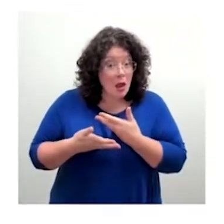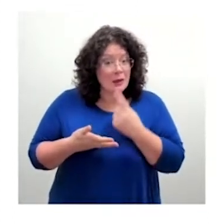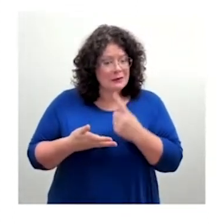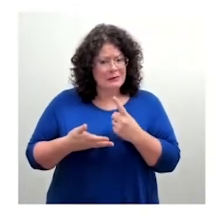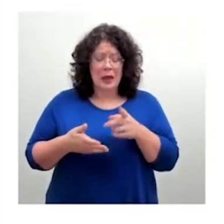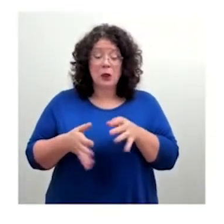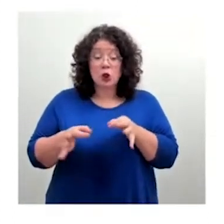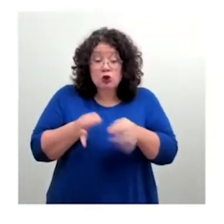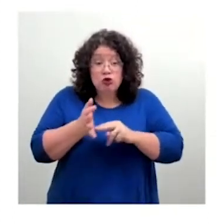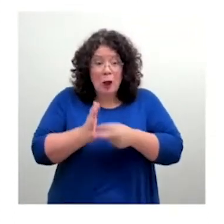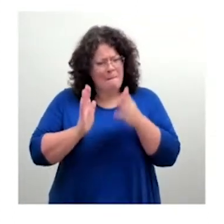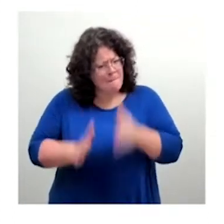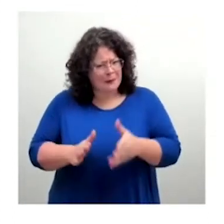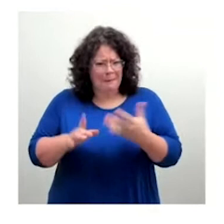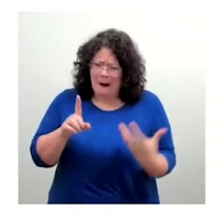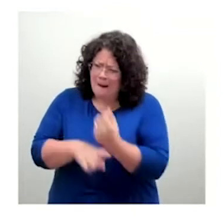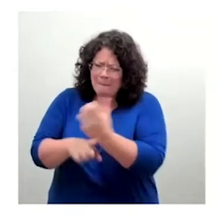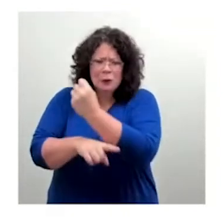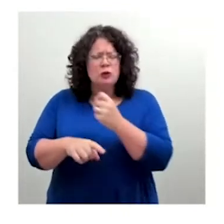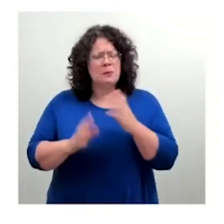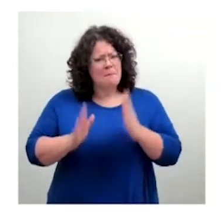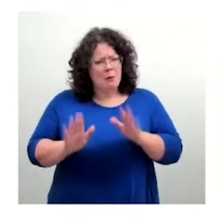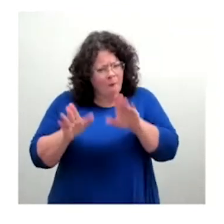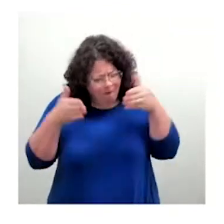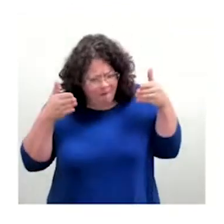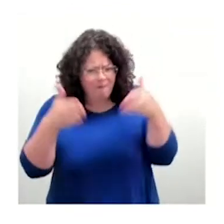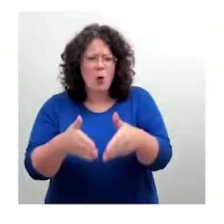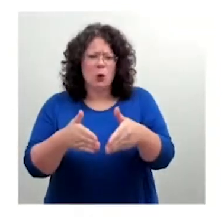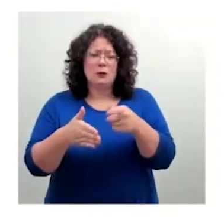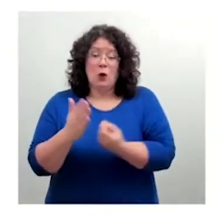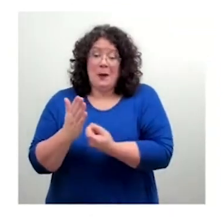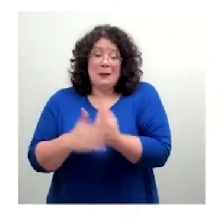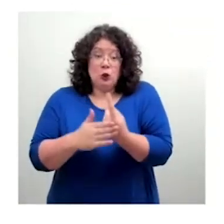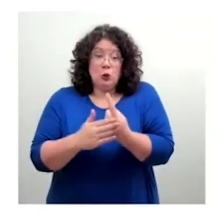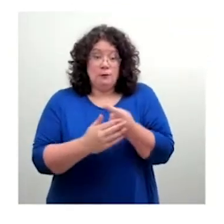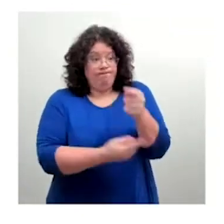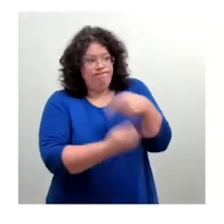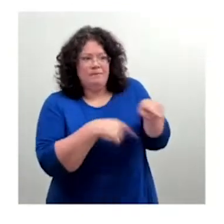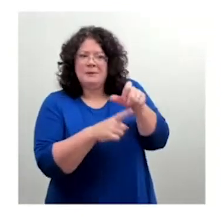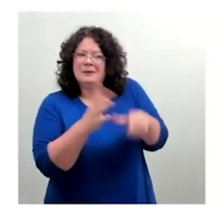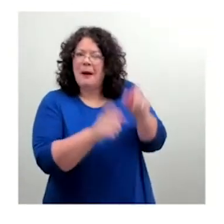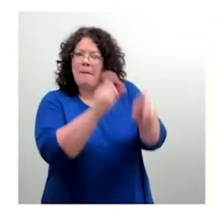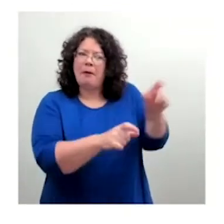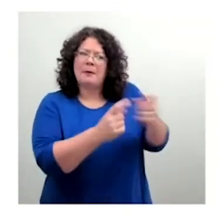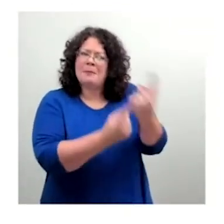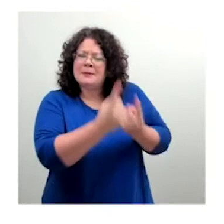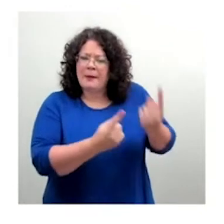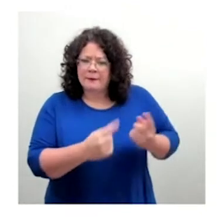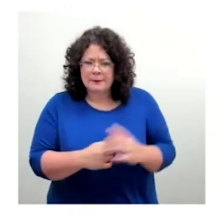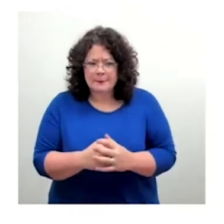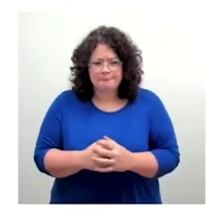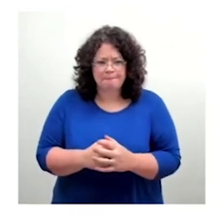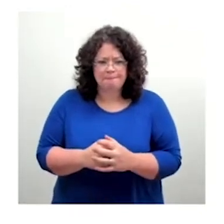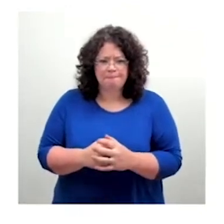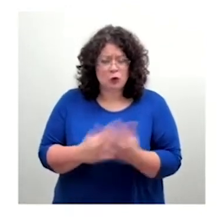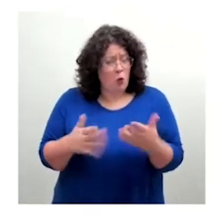all aspects of people's lives: employment, housing, education, and transport. Obviously, this year has been the year of COVID,